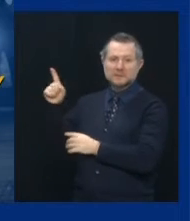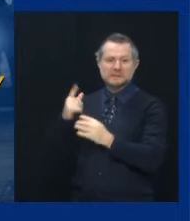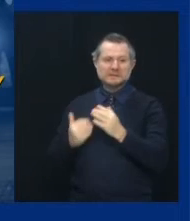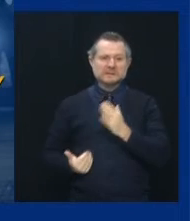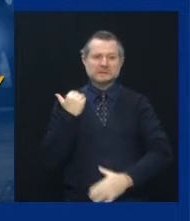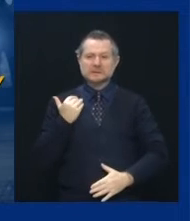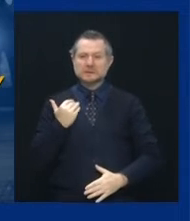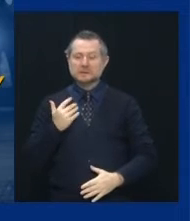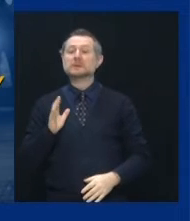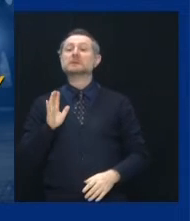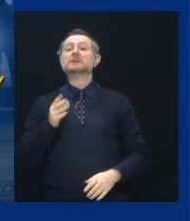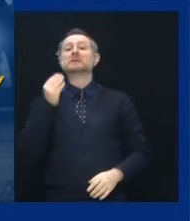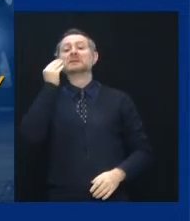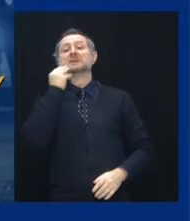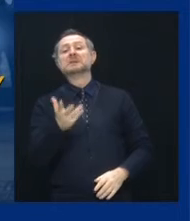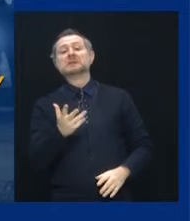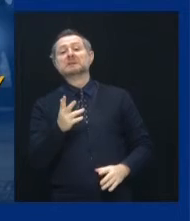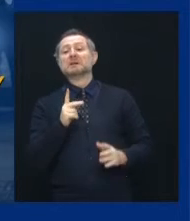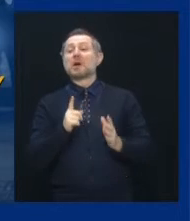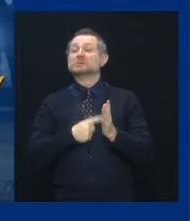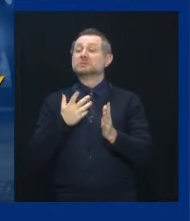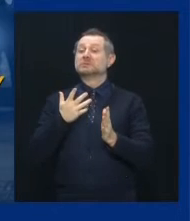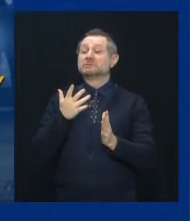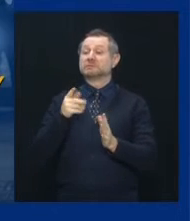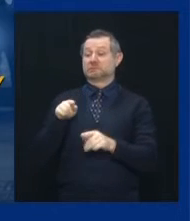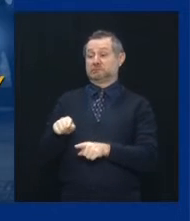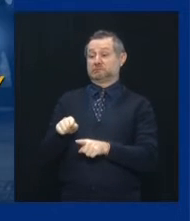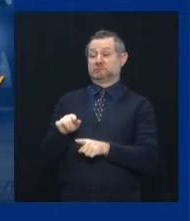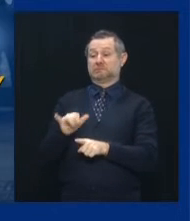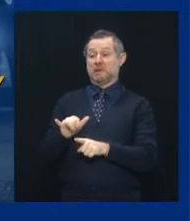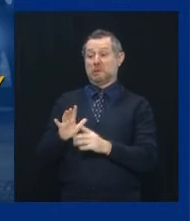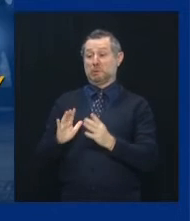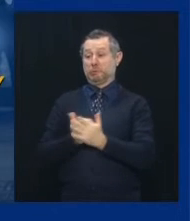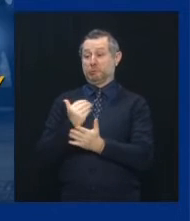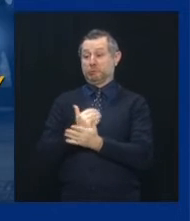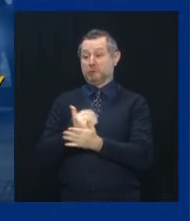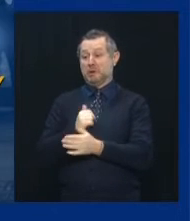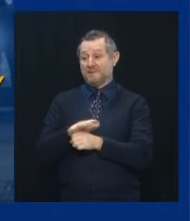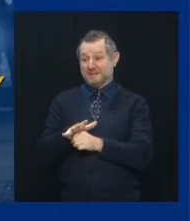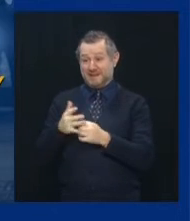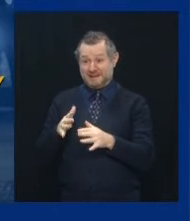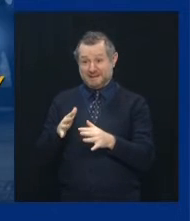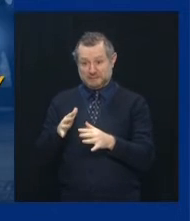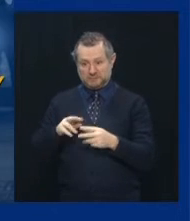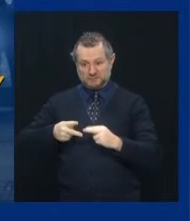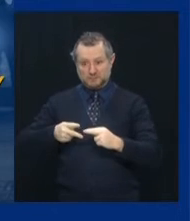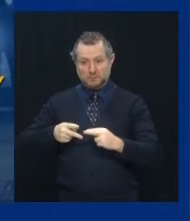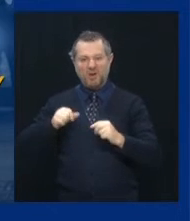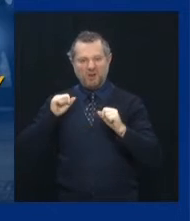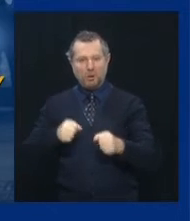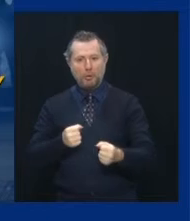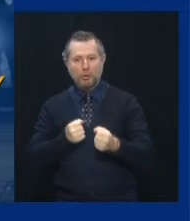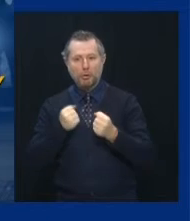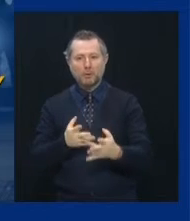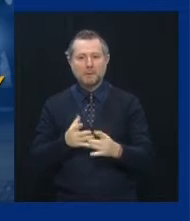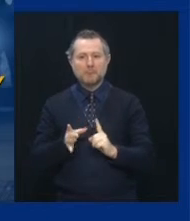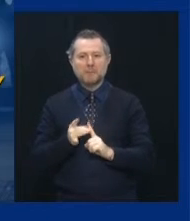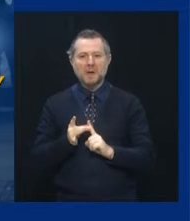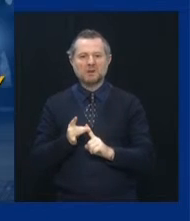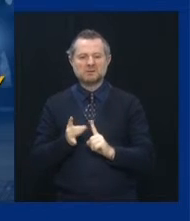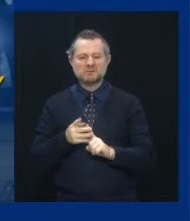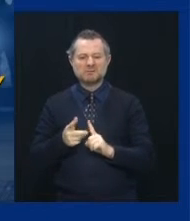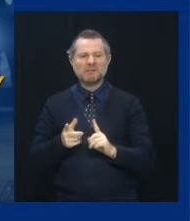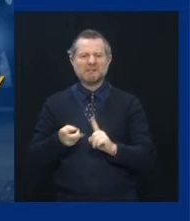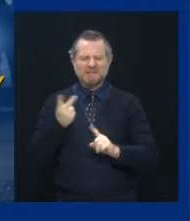rate can go up double or triple or quadruple, then it's no longer a race.